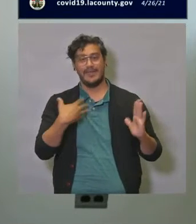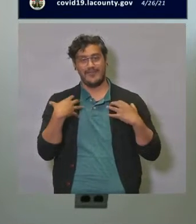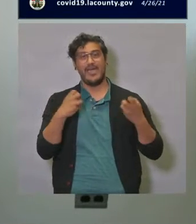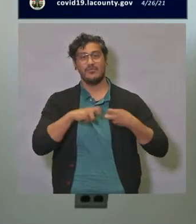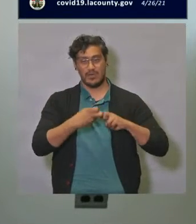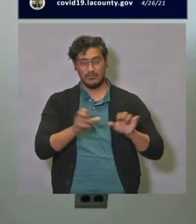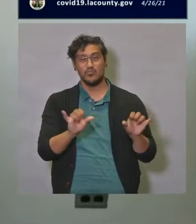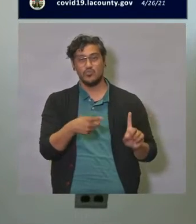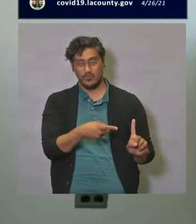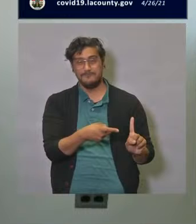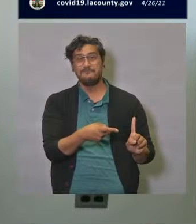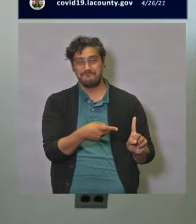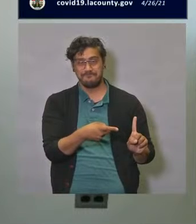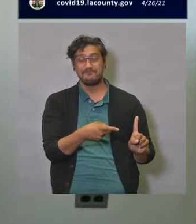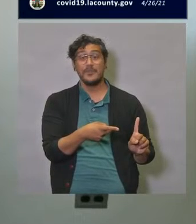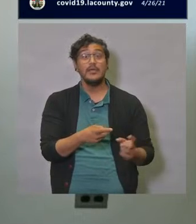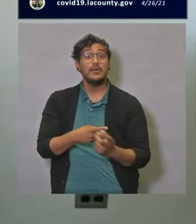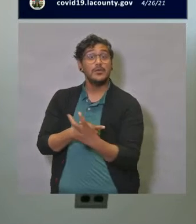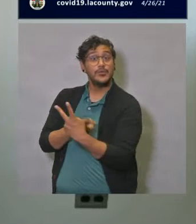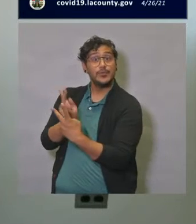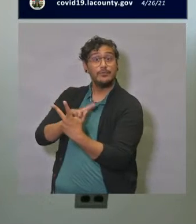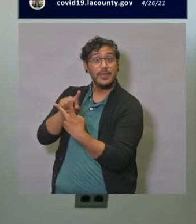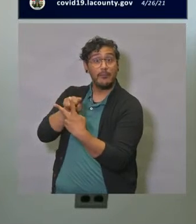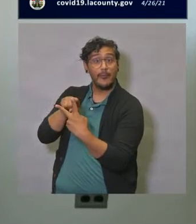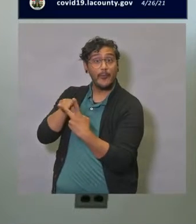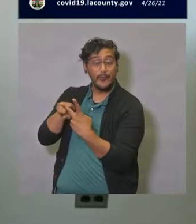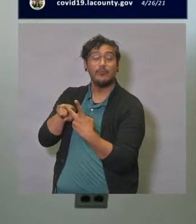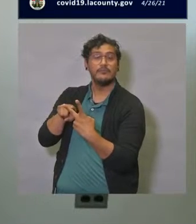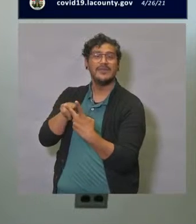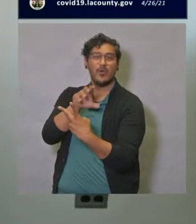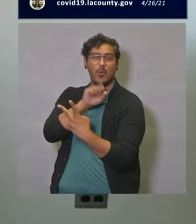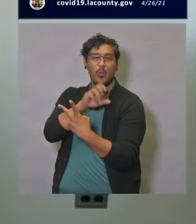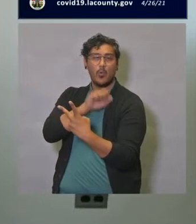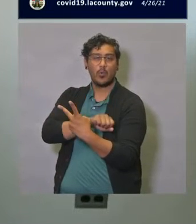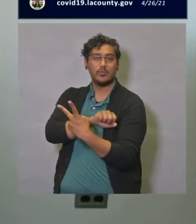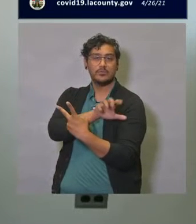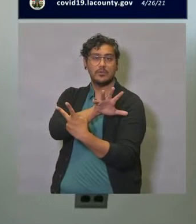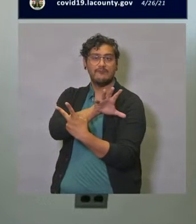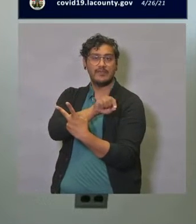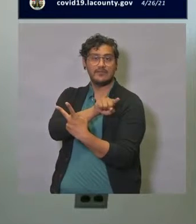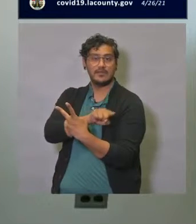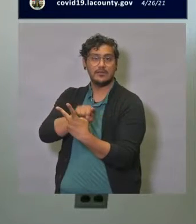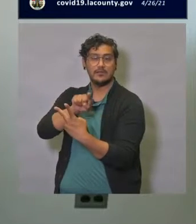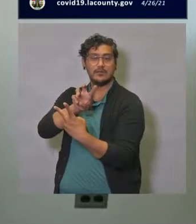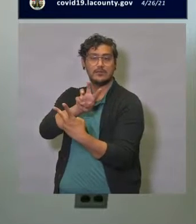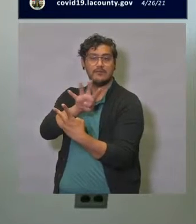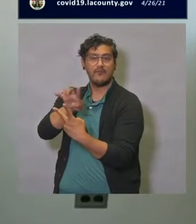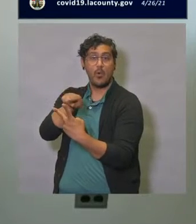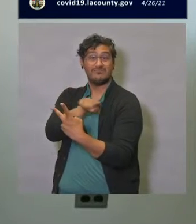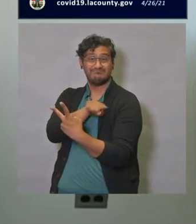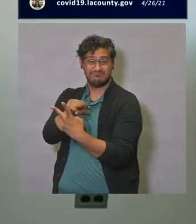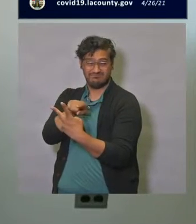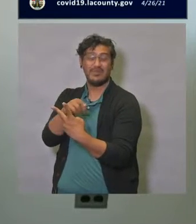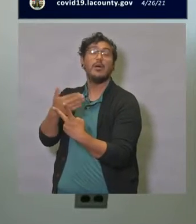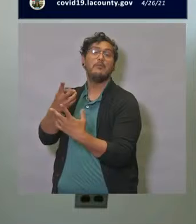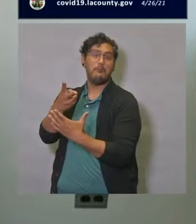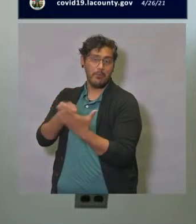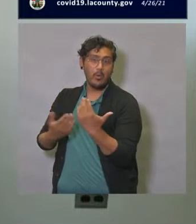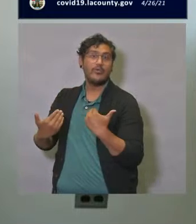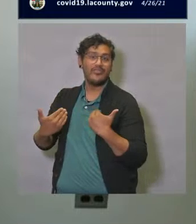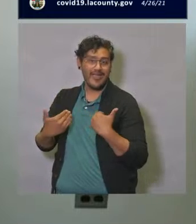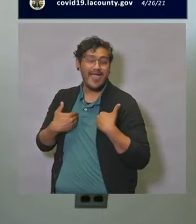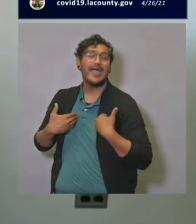underlying health conditions. 2 people who passed away were between the ages of 50 and 64, and they both had underlying